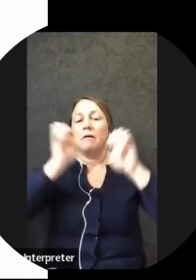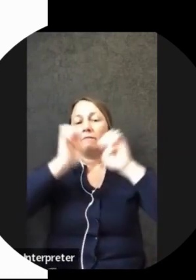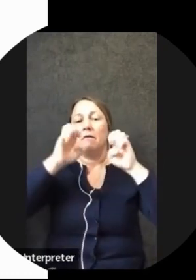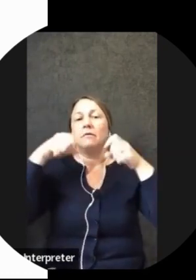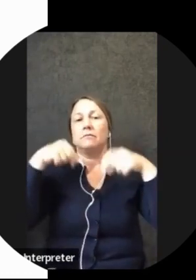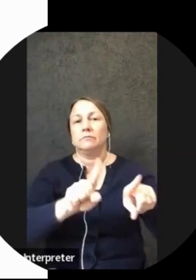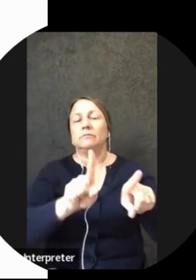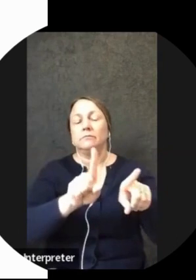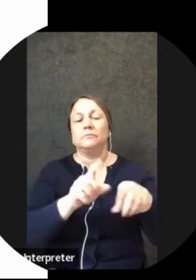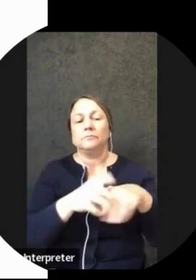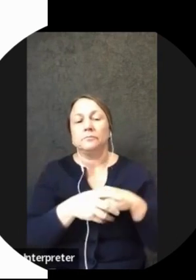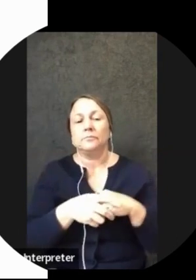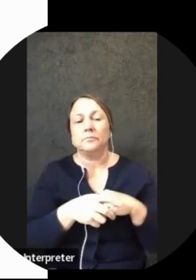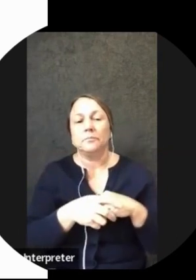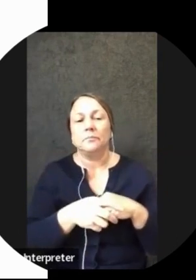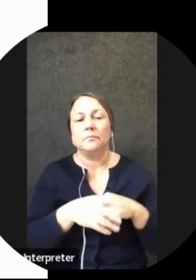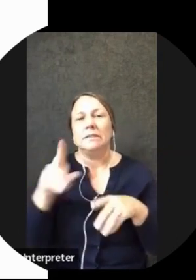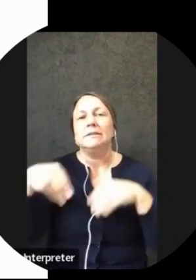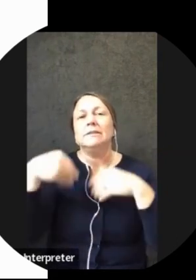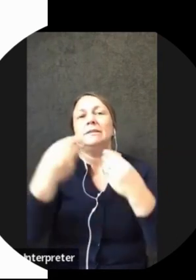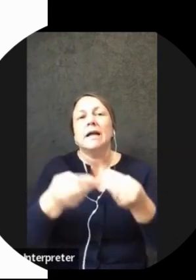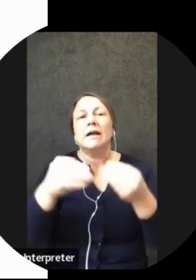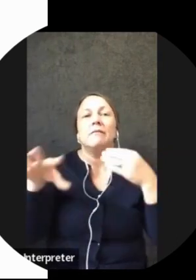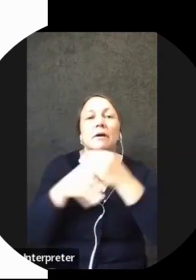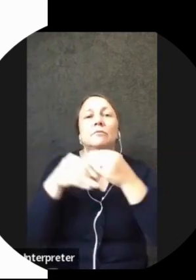time. Those are pretty common.